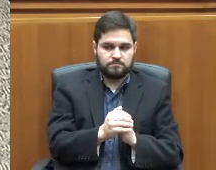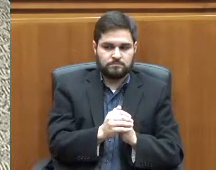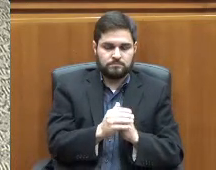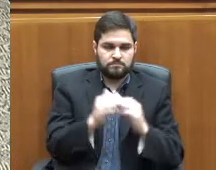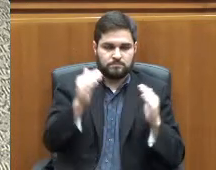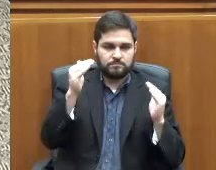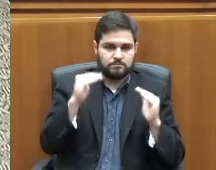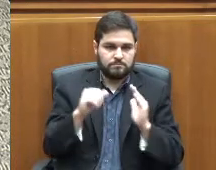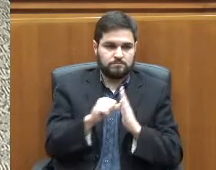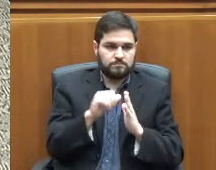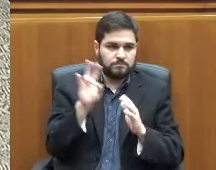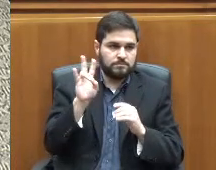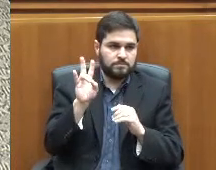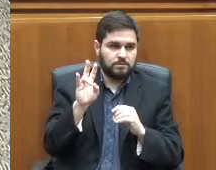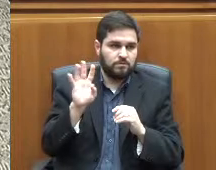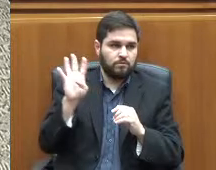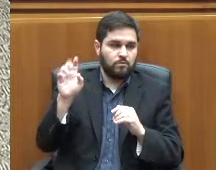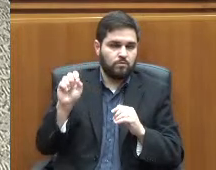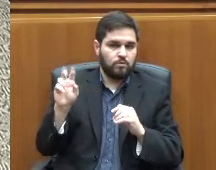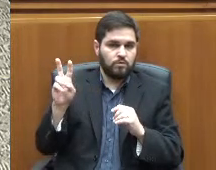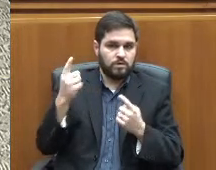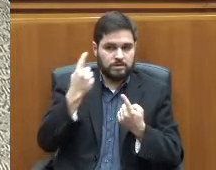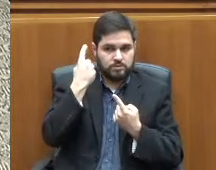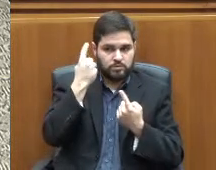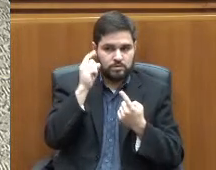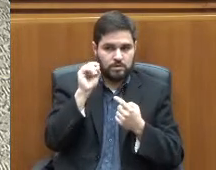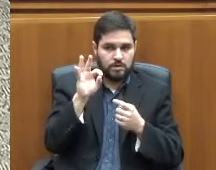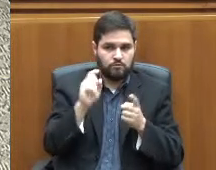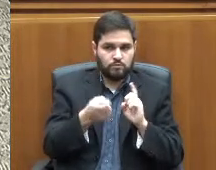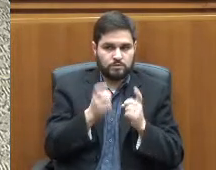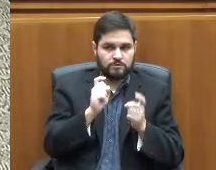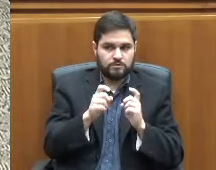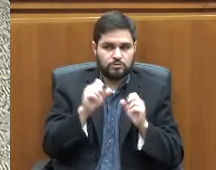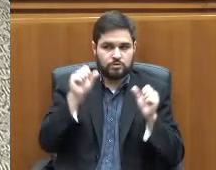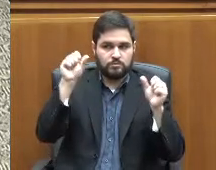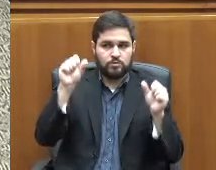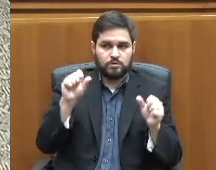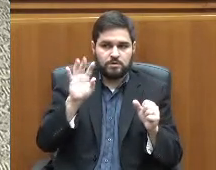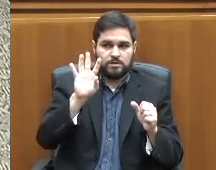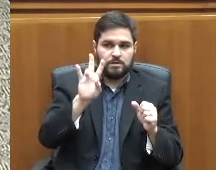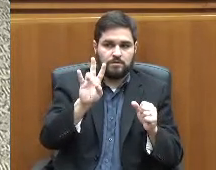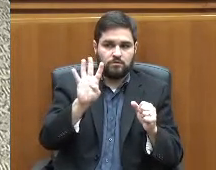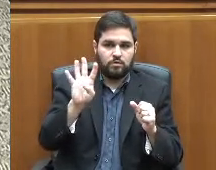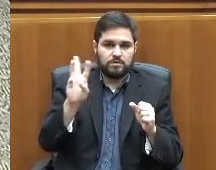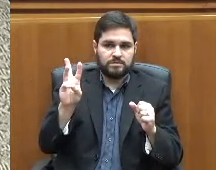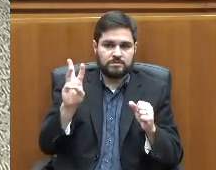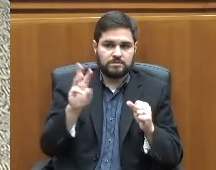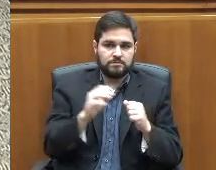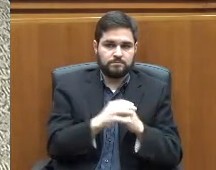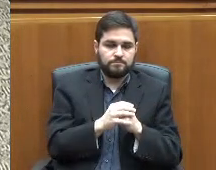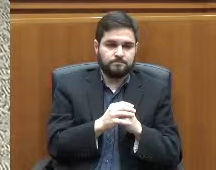Next item, page 7, 4.2. Consideration of revisions to Bulletin 746